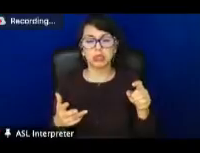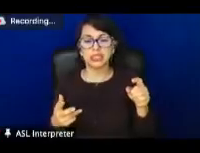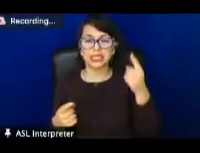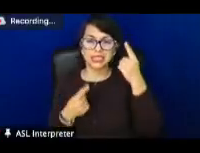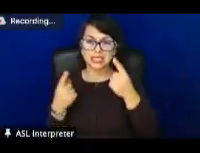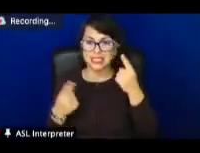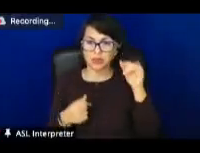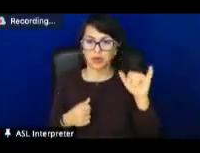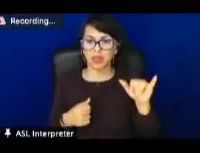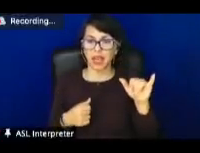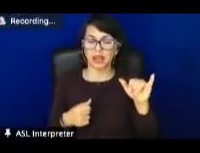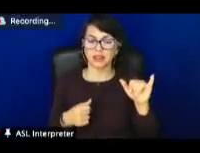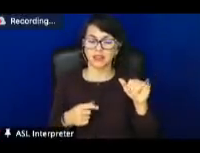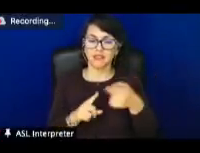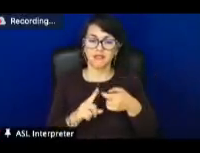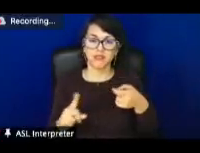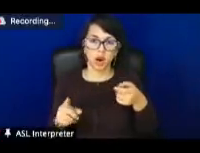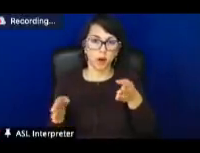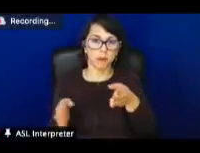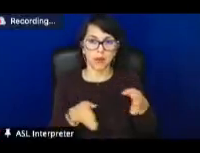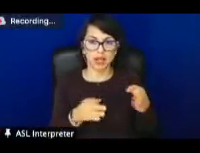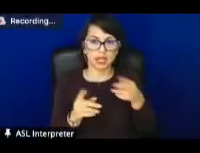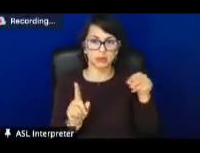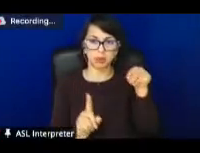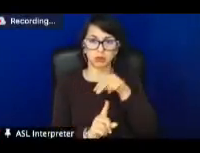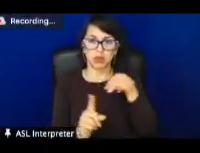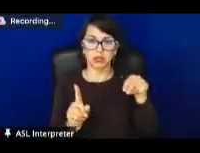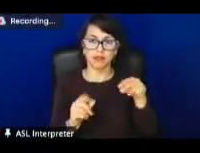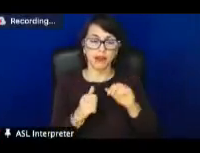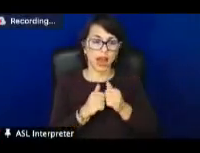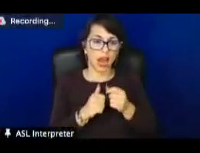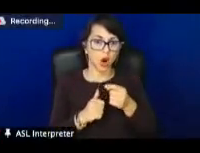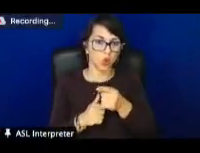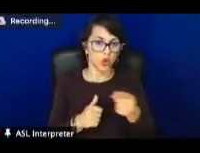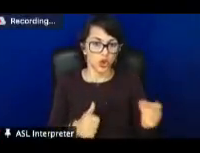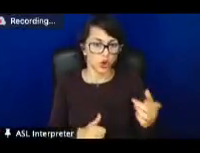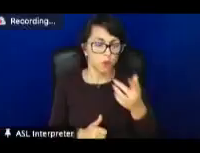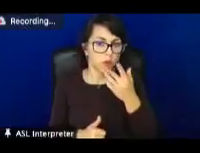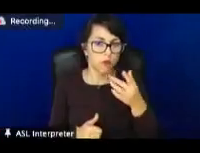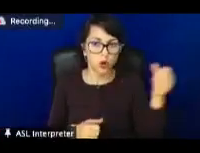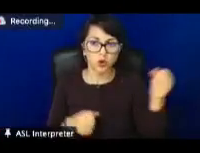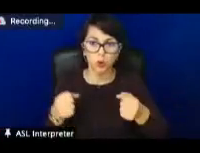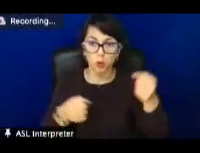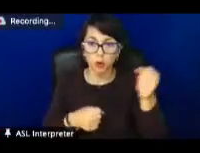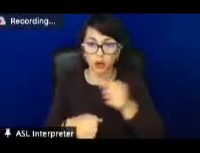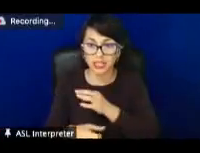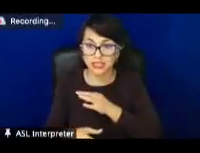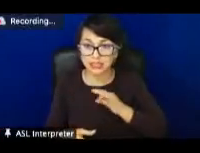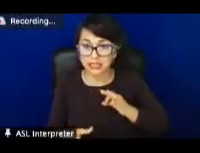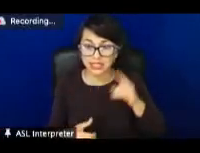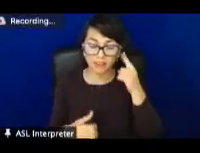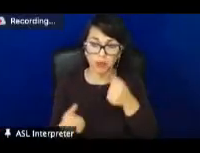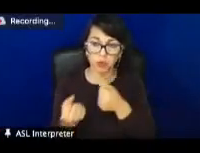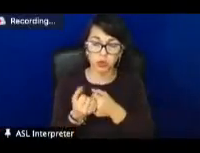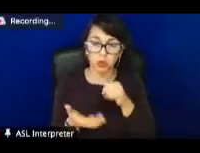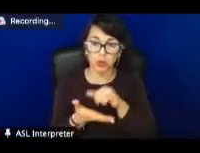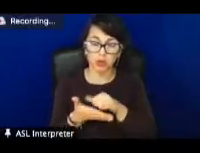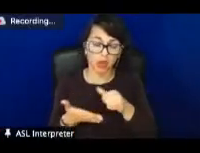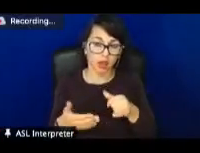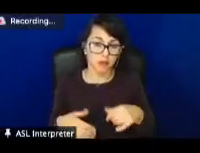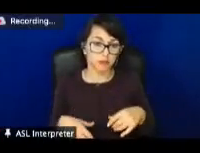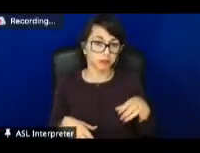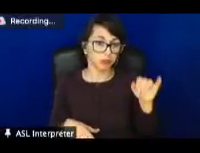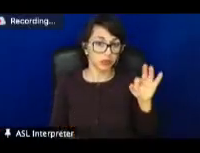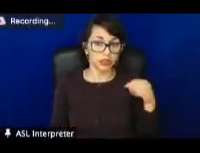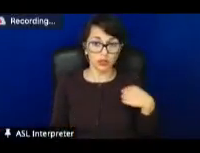from a planning perspective and how you want the staff to help in support of that effort. Because if we are going to have these different